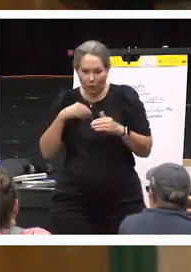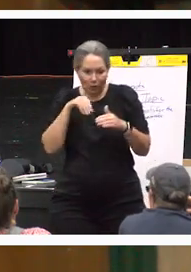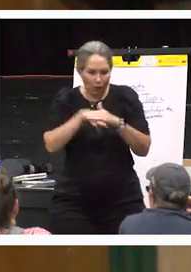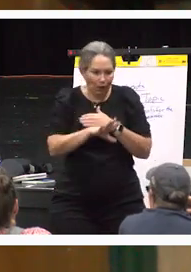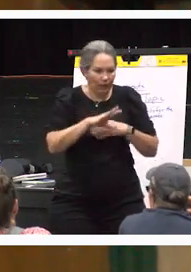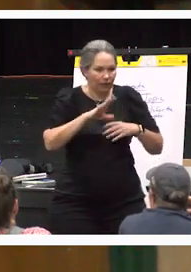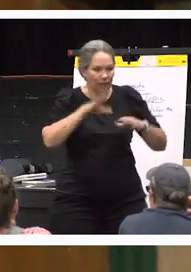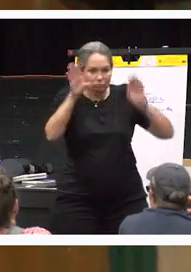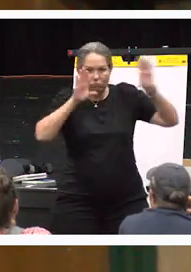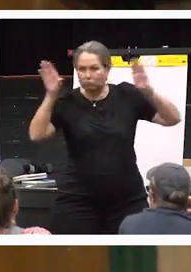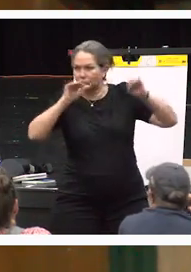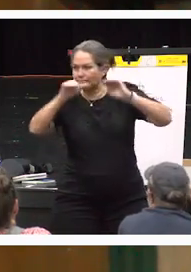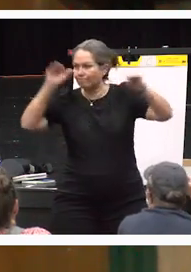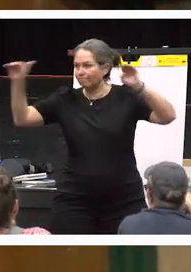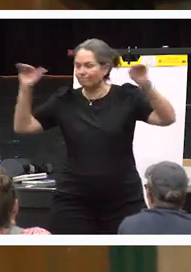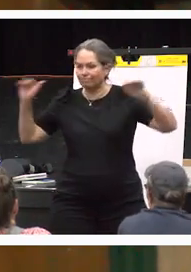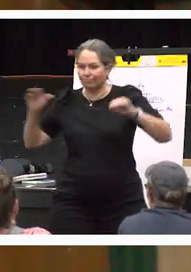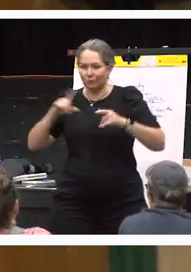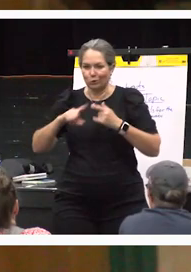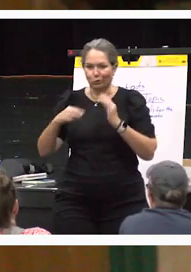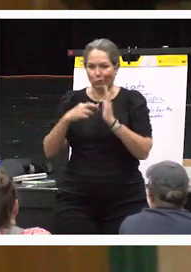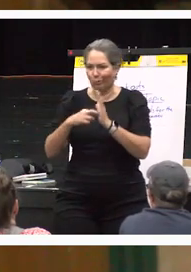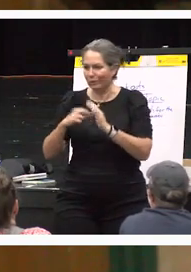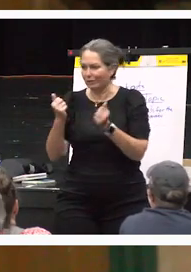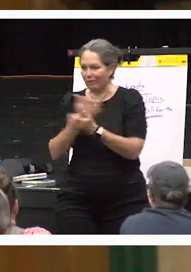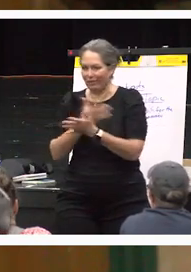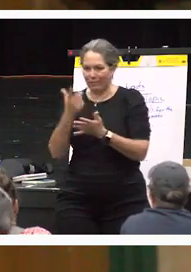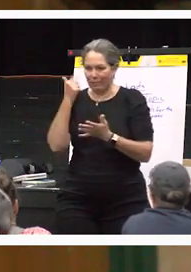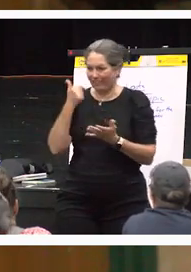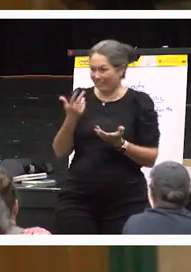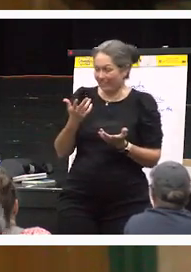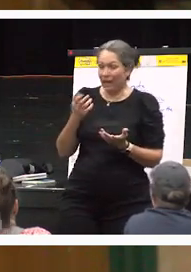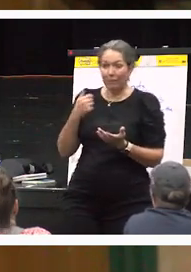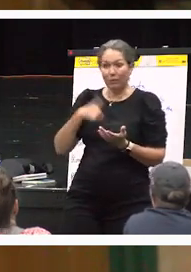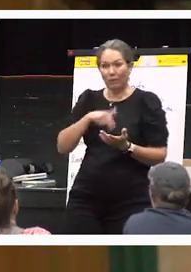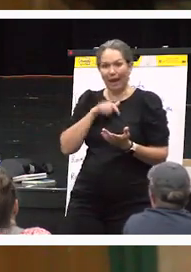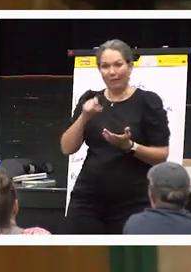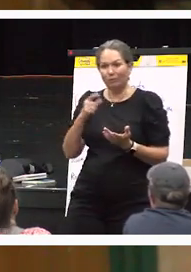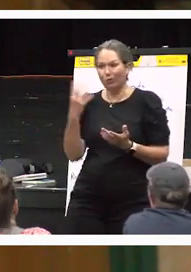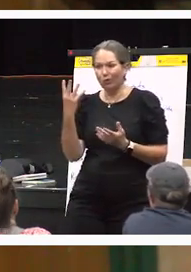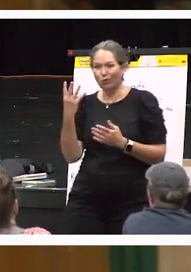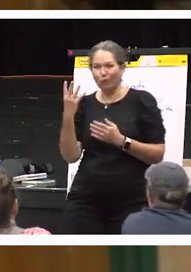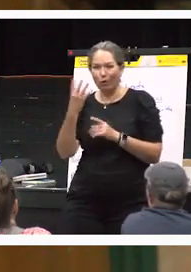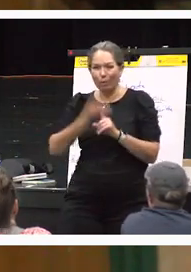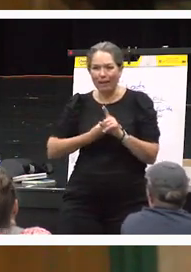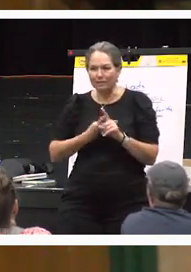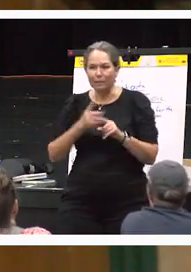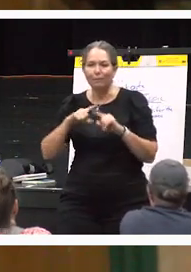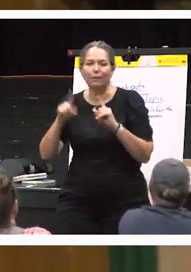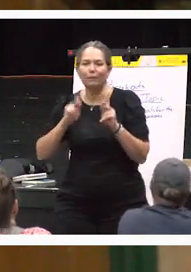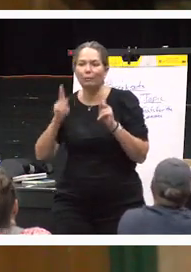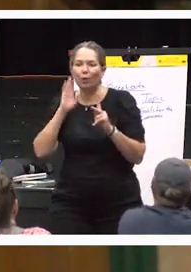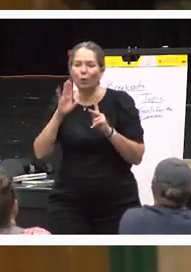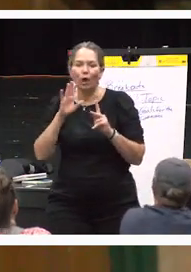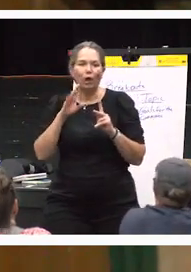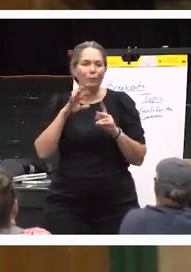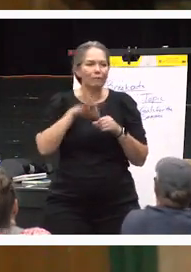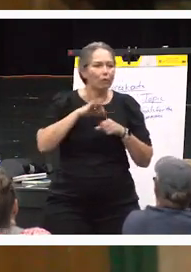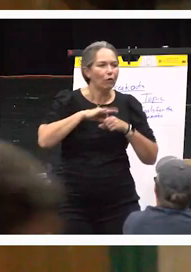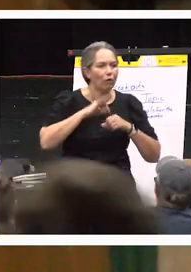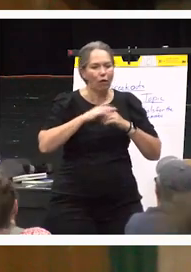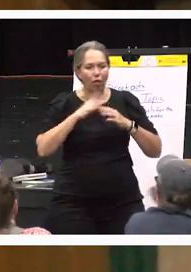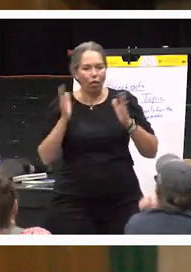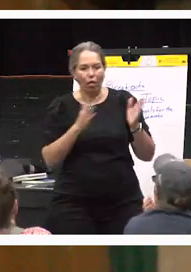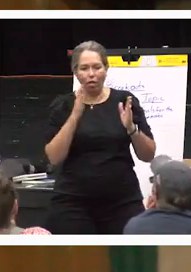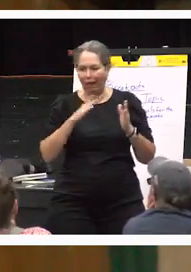hand every time this comes up, because the clock's ticking. We're back in 4 months and people got re-election on their minds. We're gonna be out of there in May.